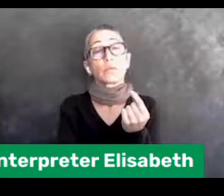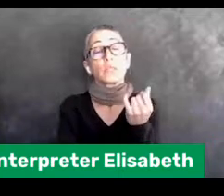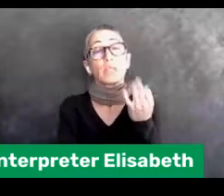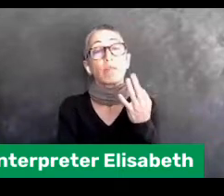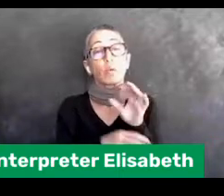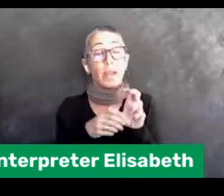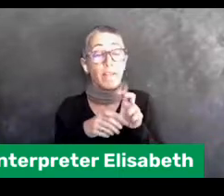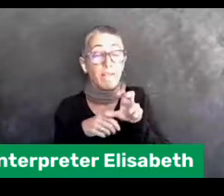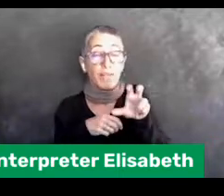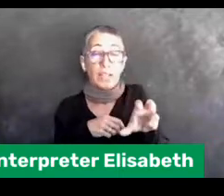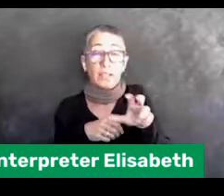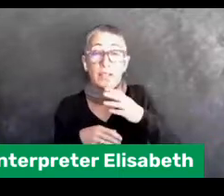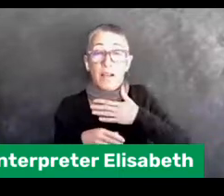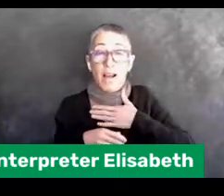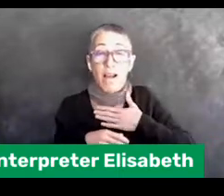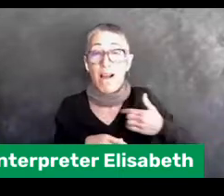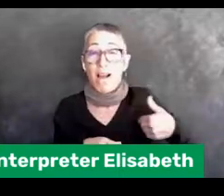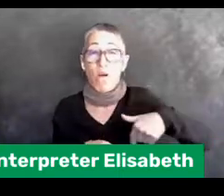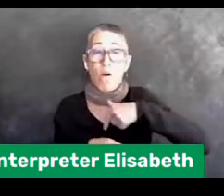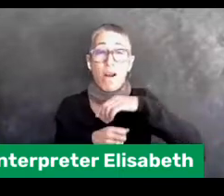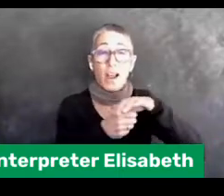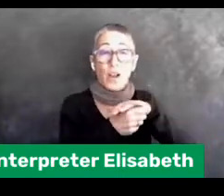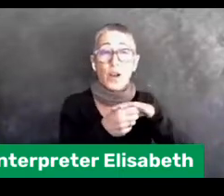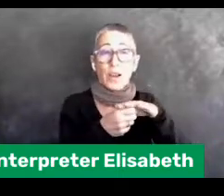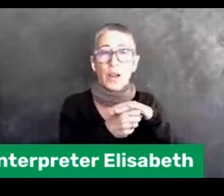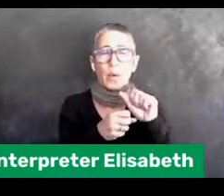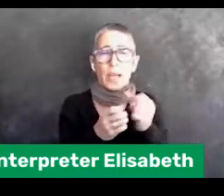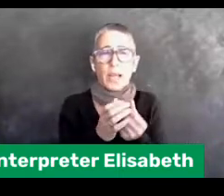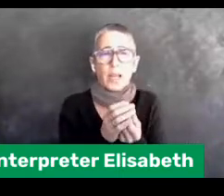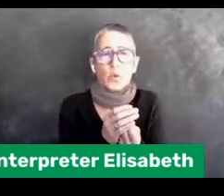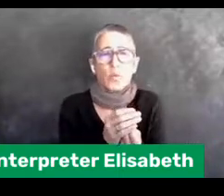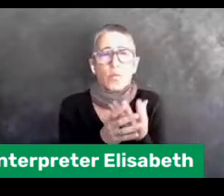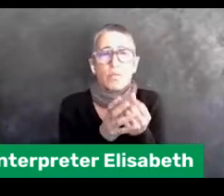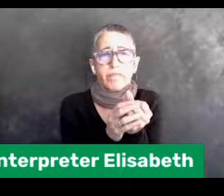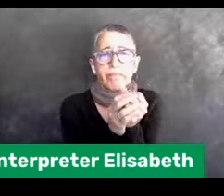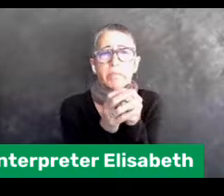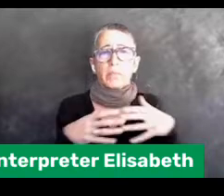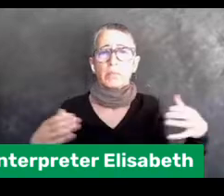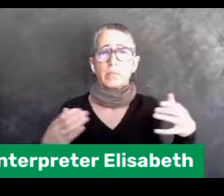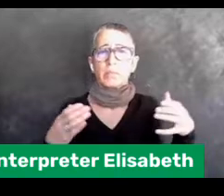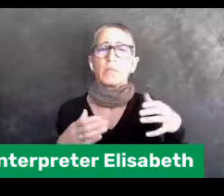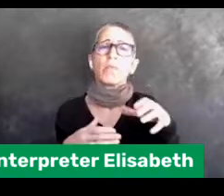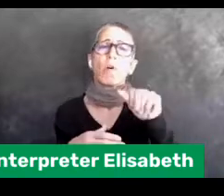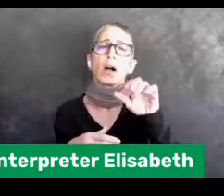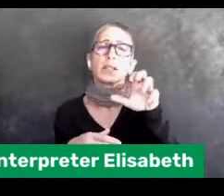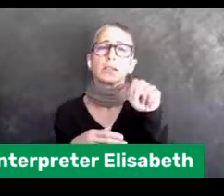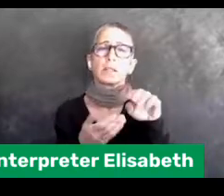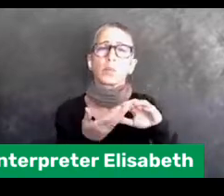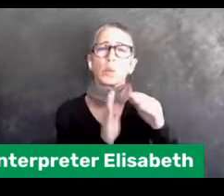and we will be able to grow more of a thriving Austin community.